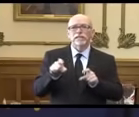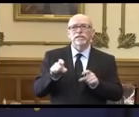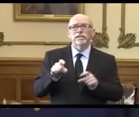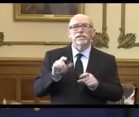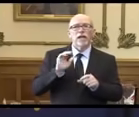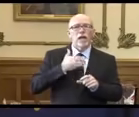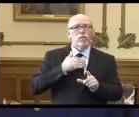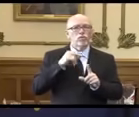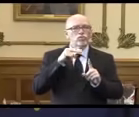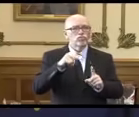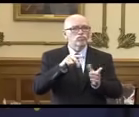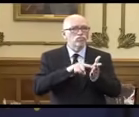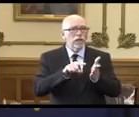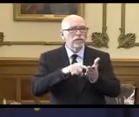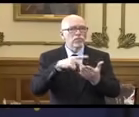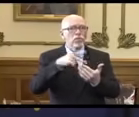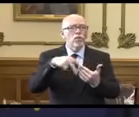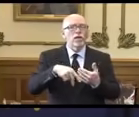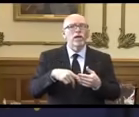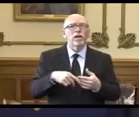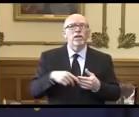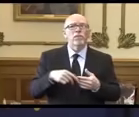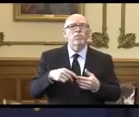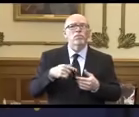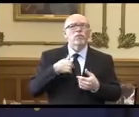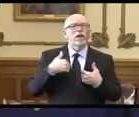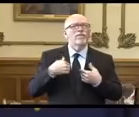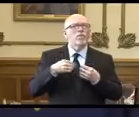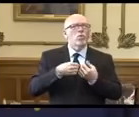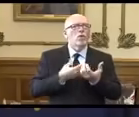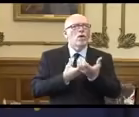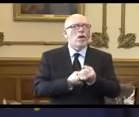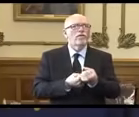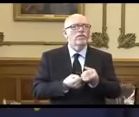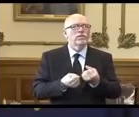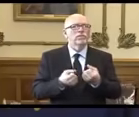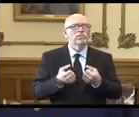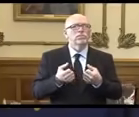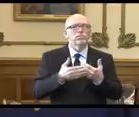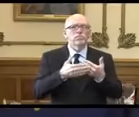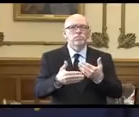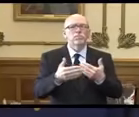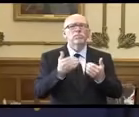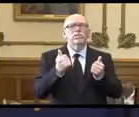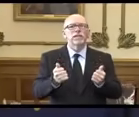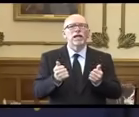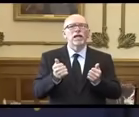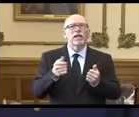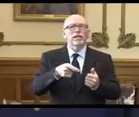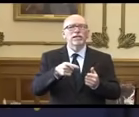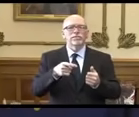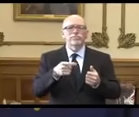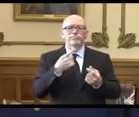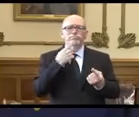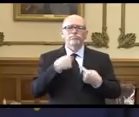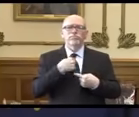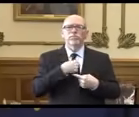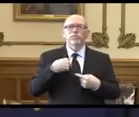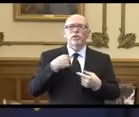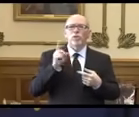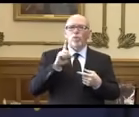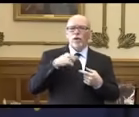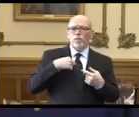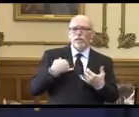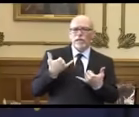tracing programs, in all confidence going forward, had the ability to serve as our radars in terms of where we